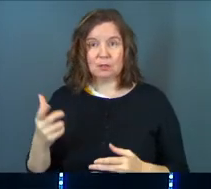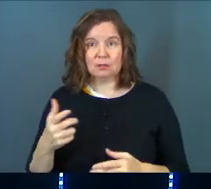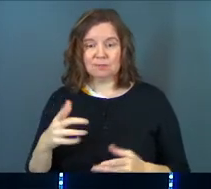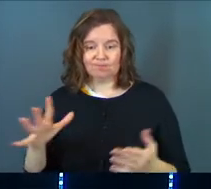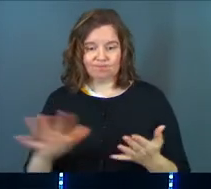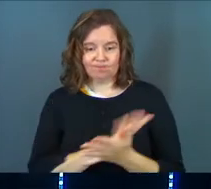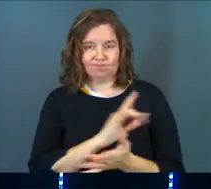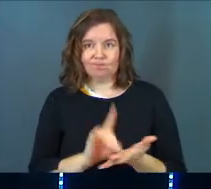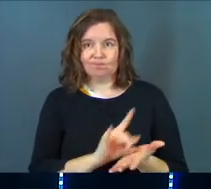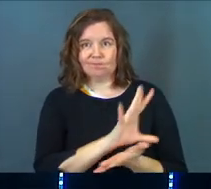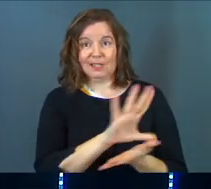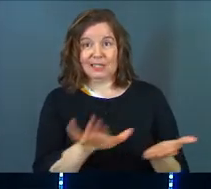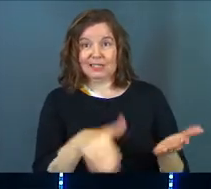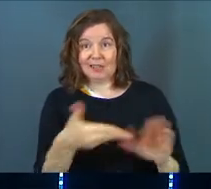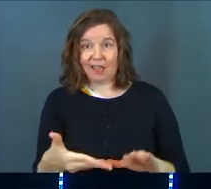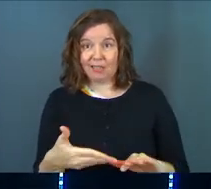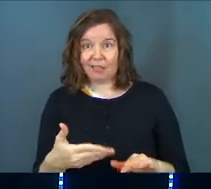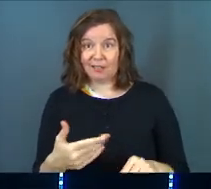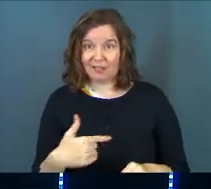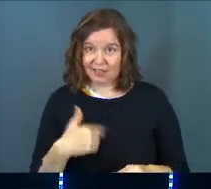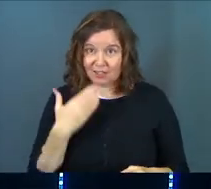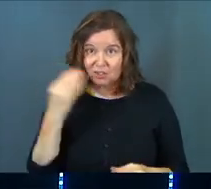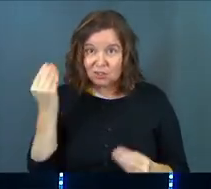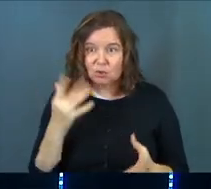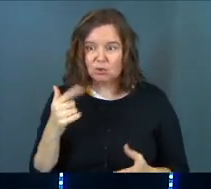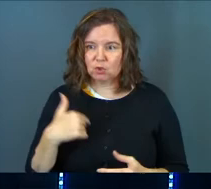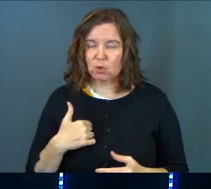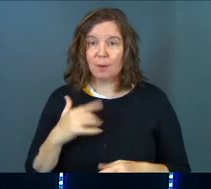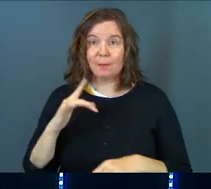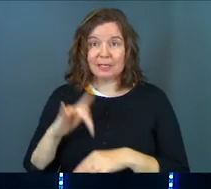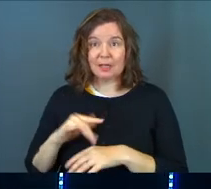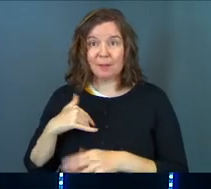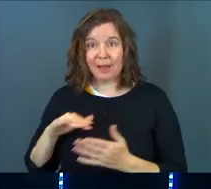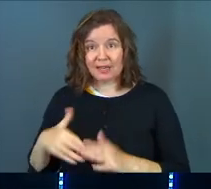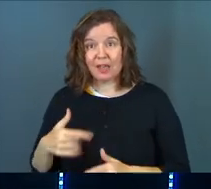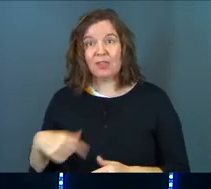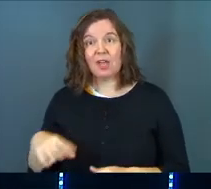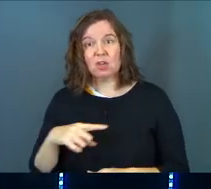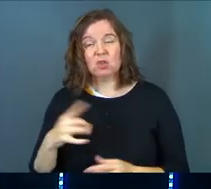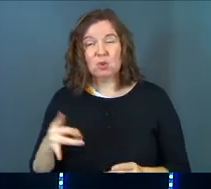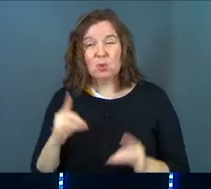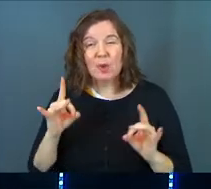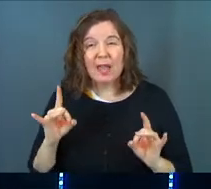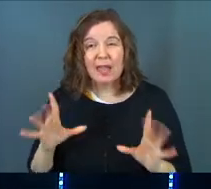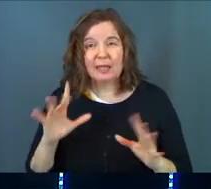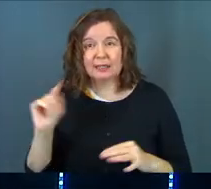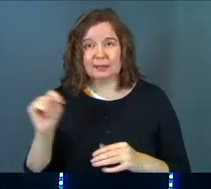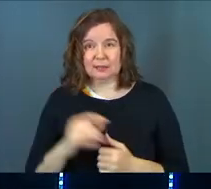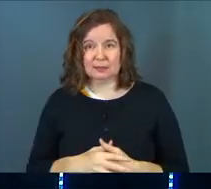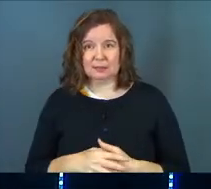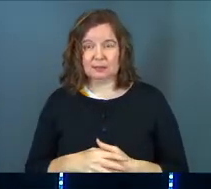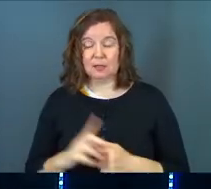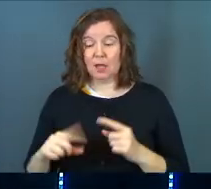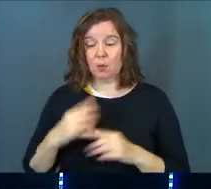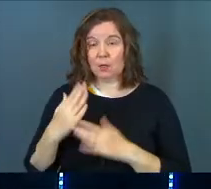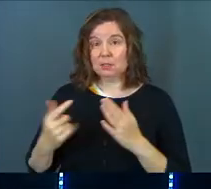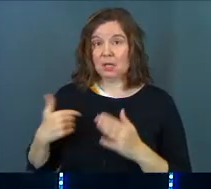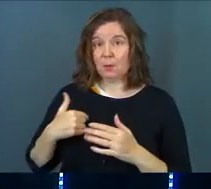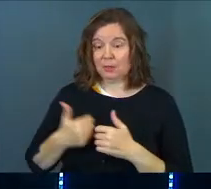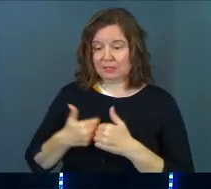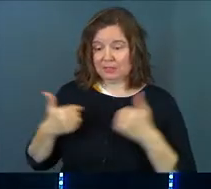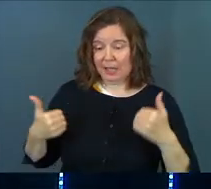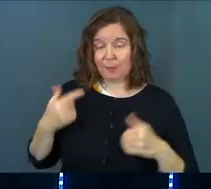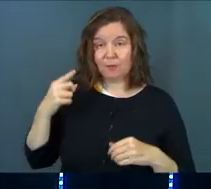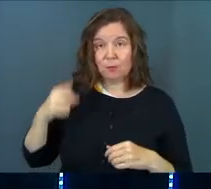take out death once and for all. Isn't that good news? You've been touched by death and you hate it. And when someone